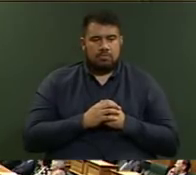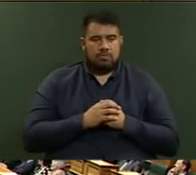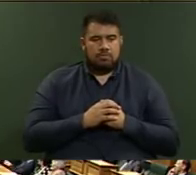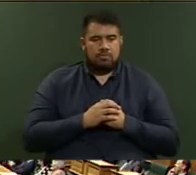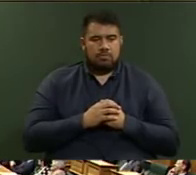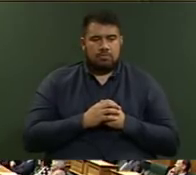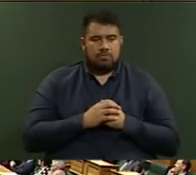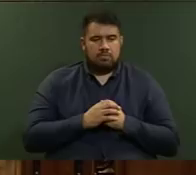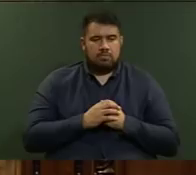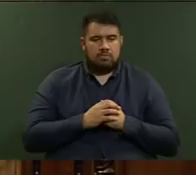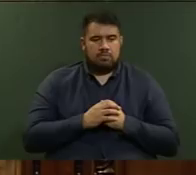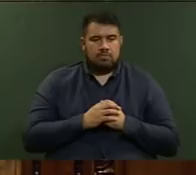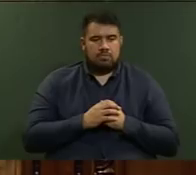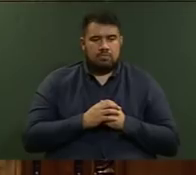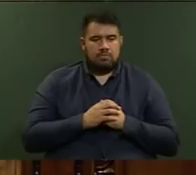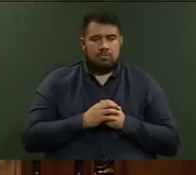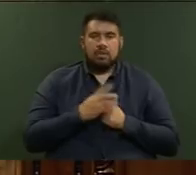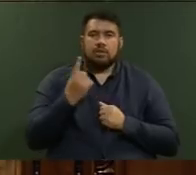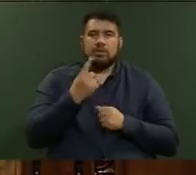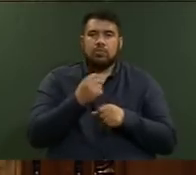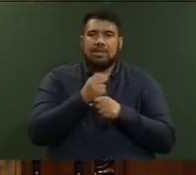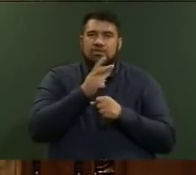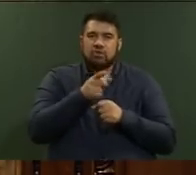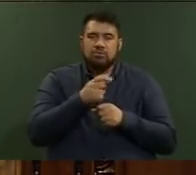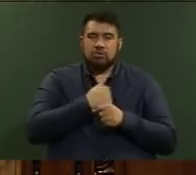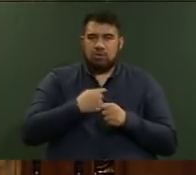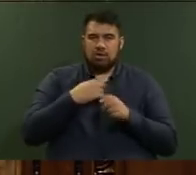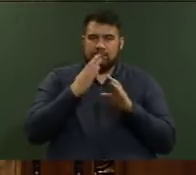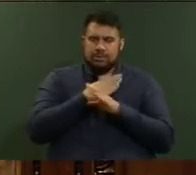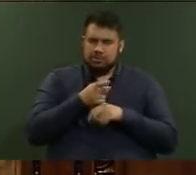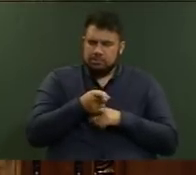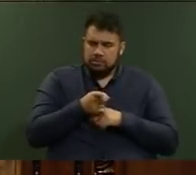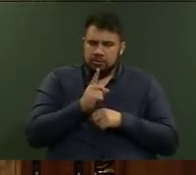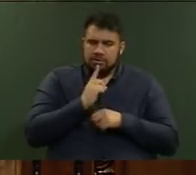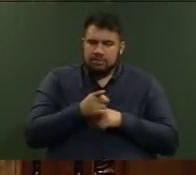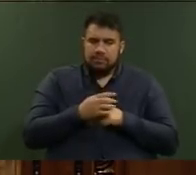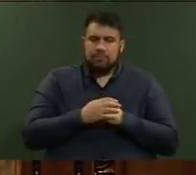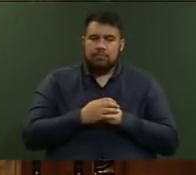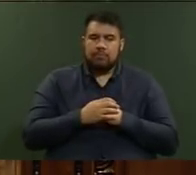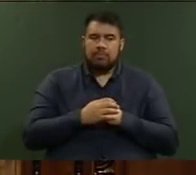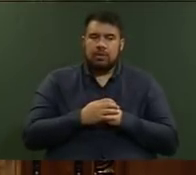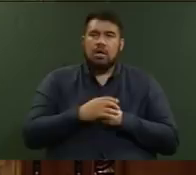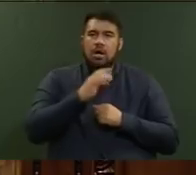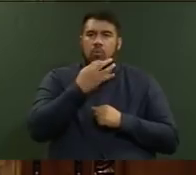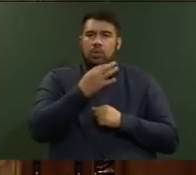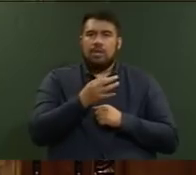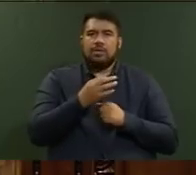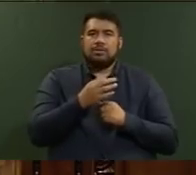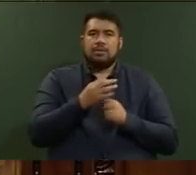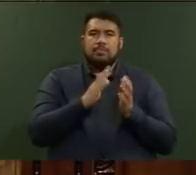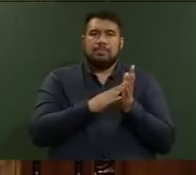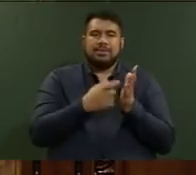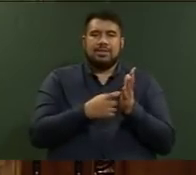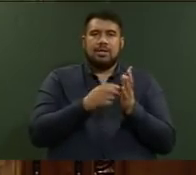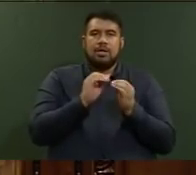Can I ask the minister? No, order. Can the member resume his seat? I'm going to ask Mr Brownlee to